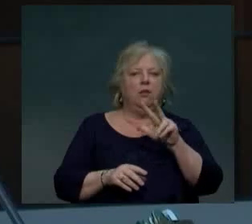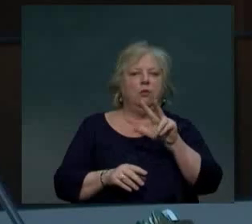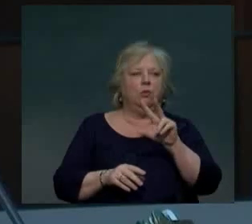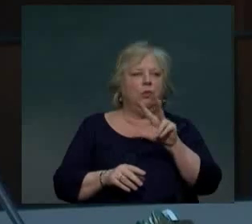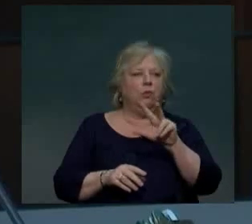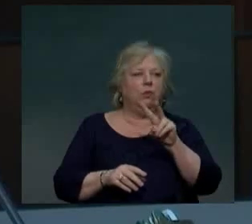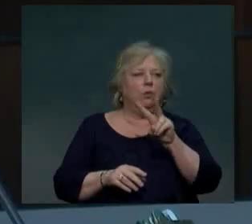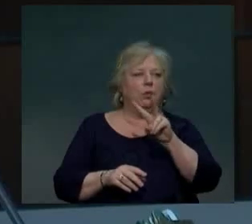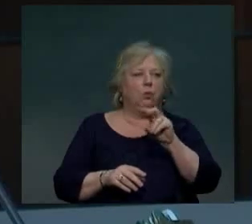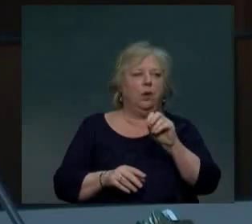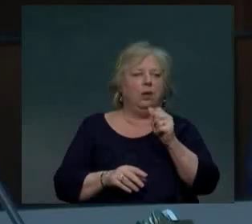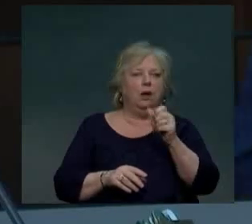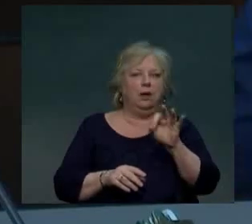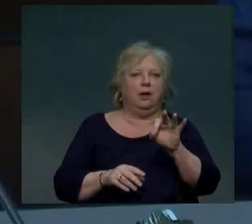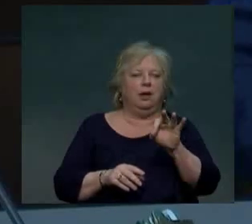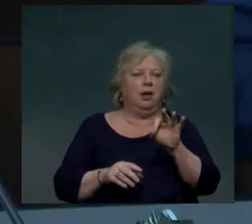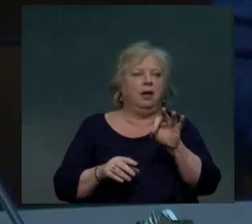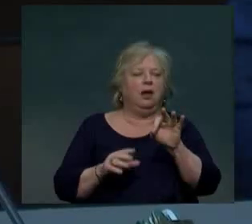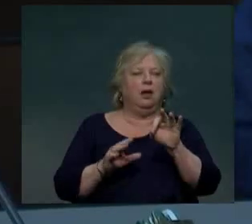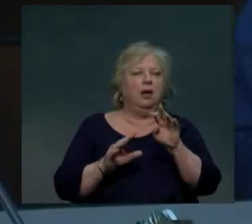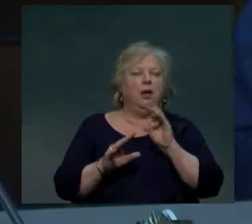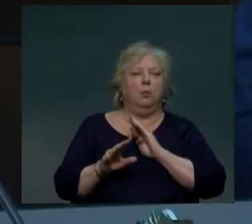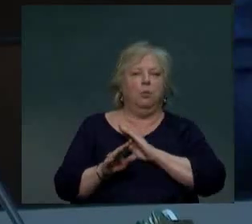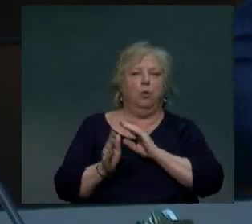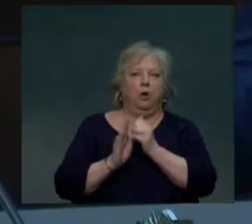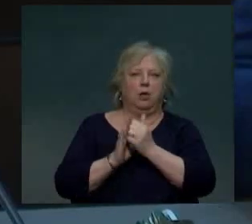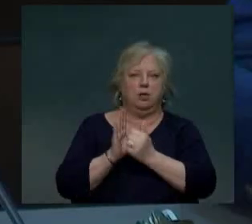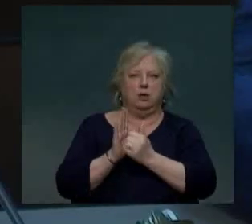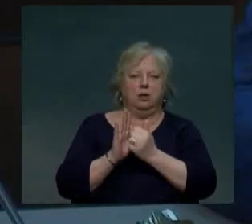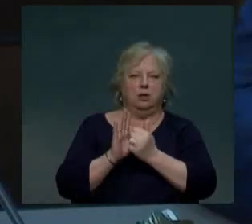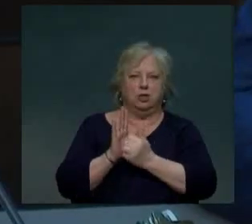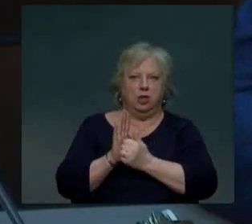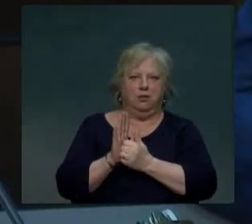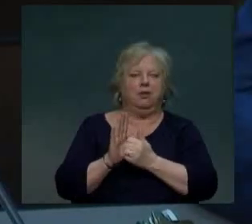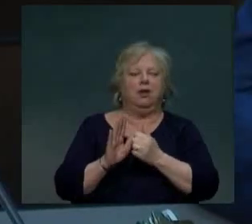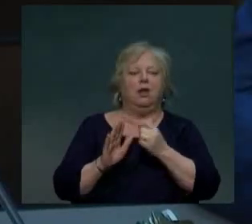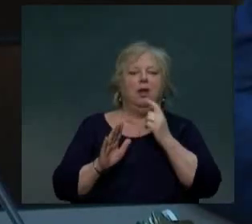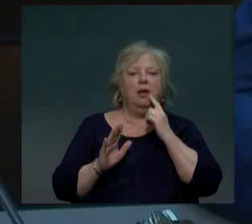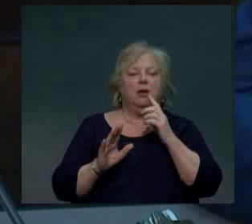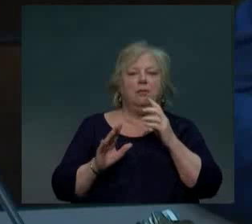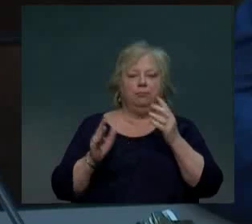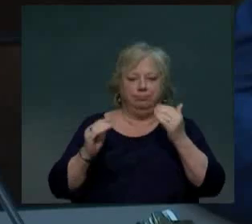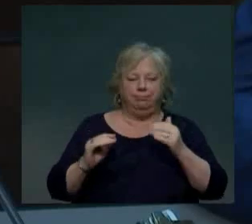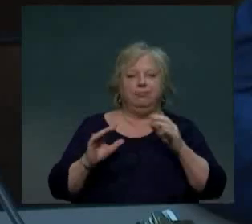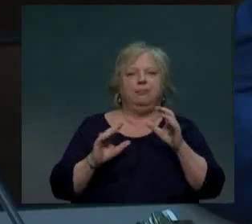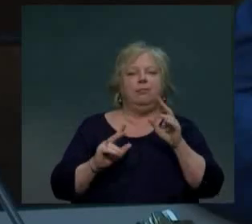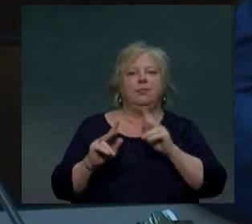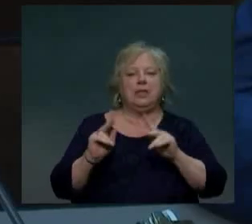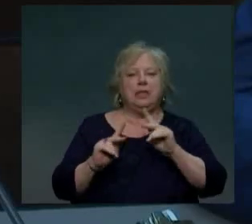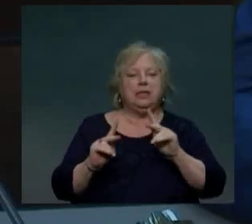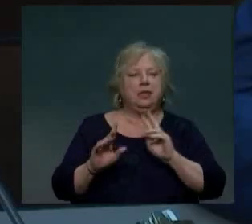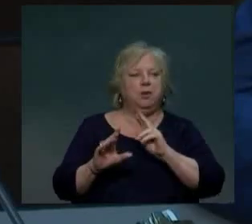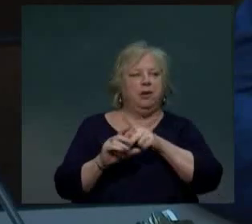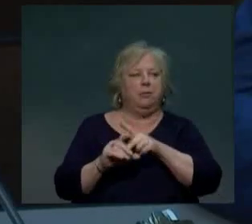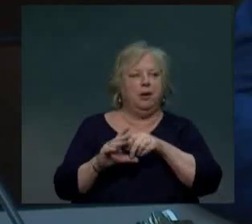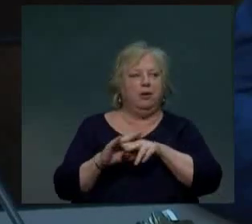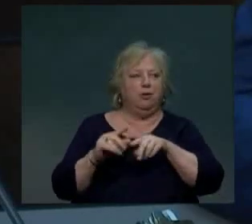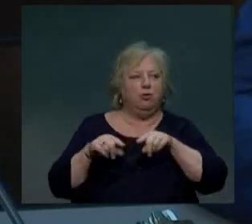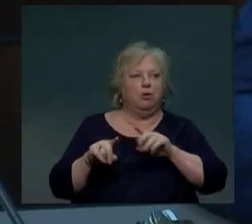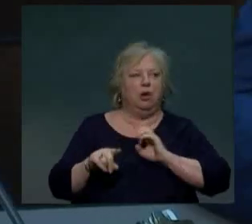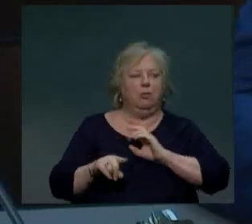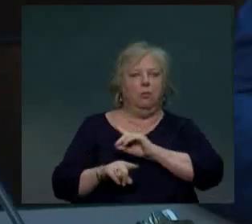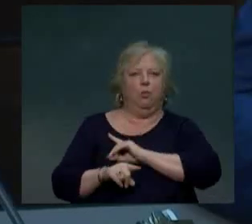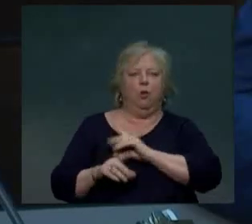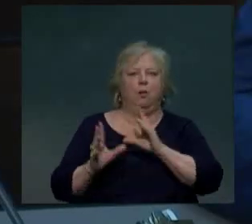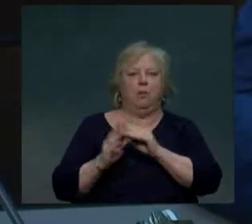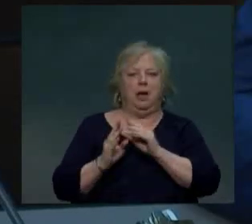of Directors agenda. In regards to the citizen participation at the board meetings going